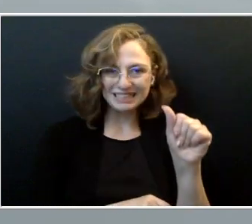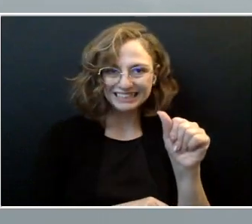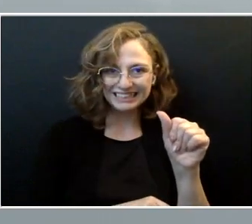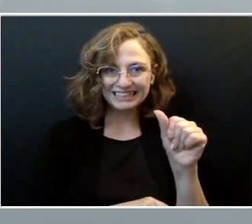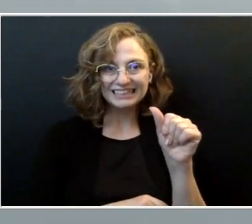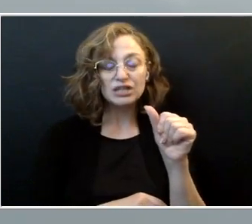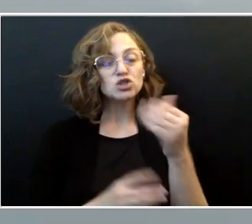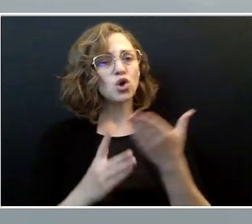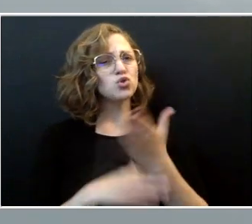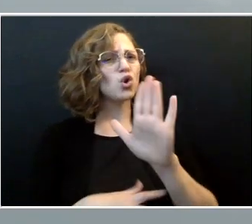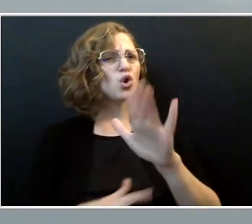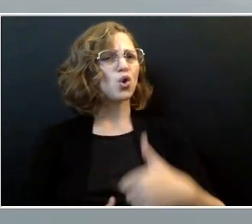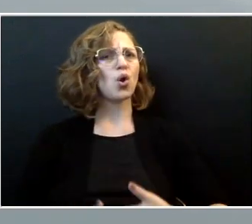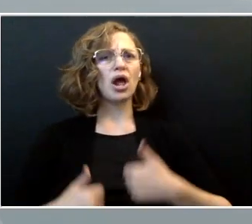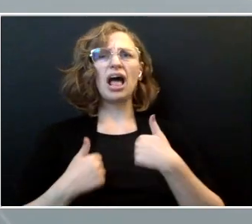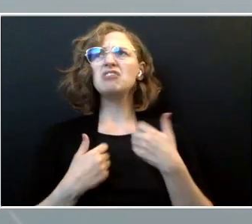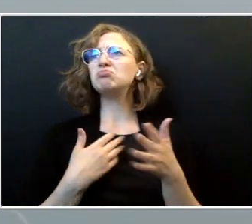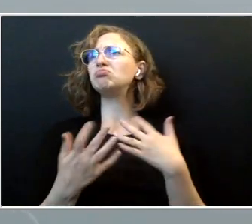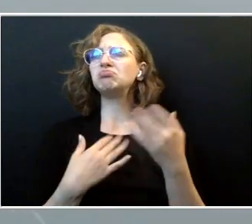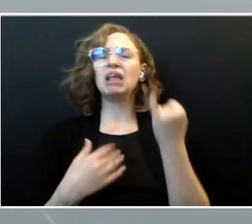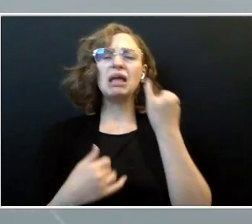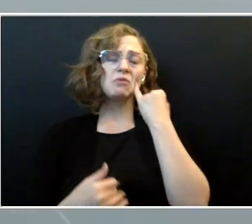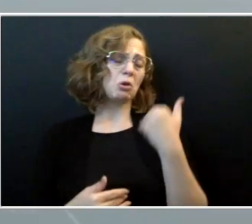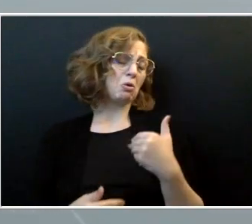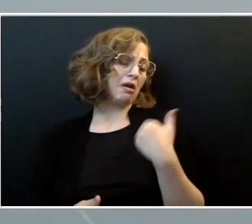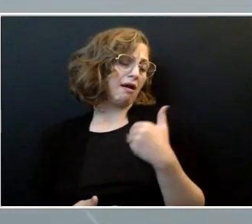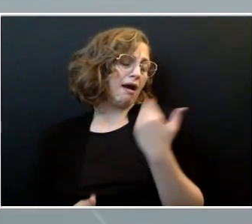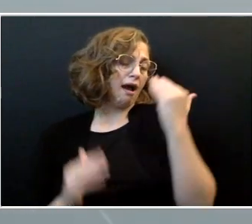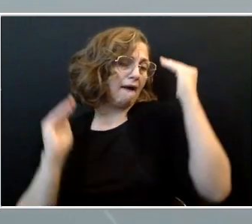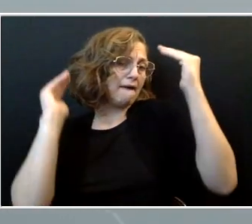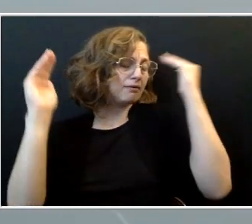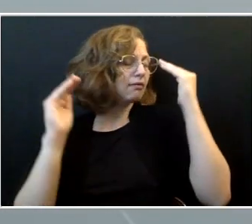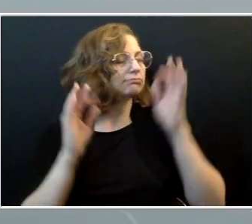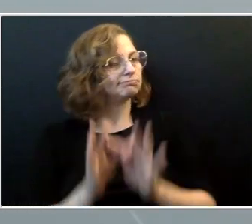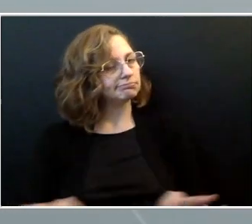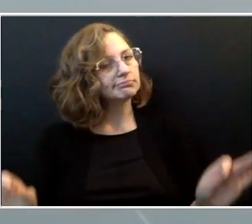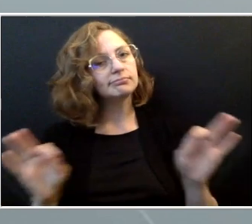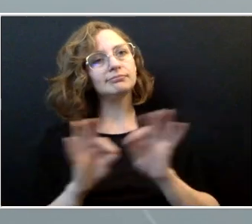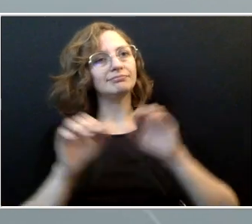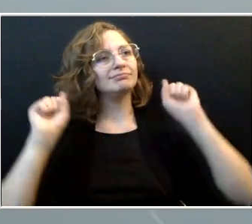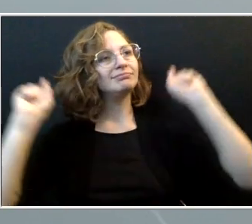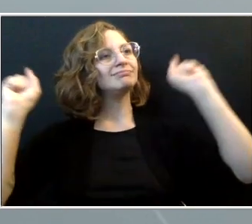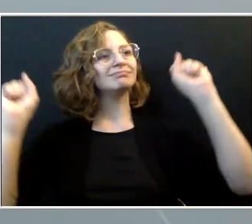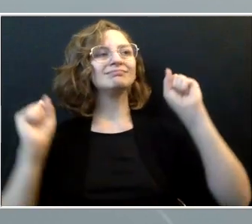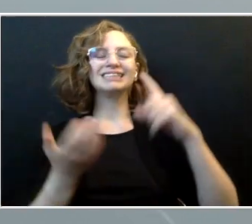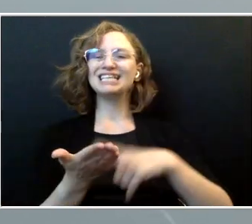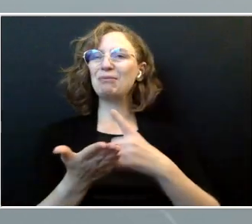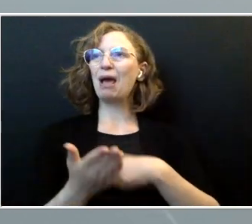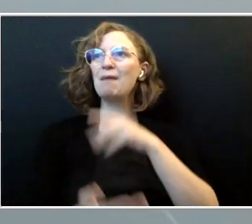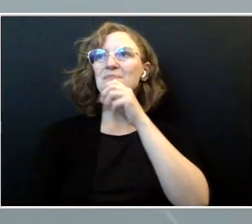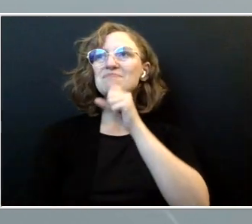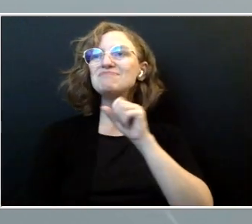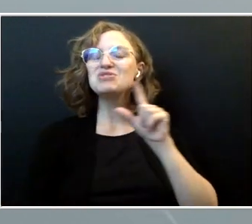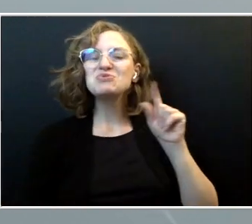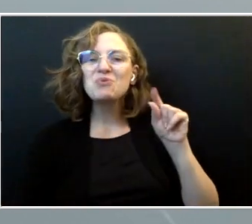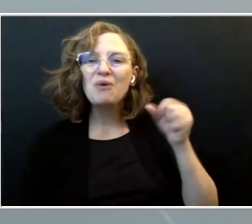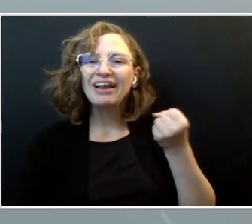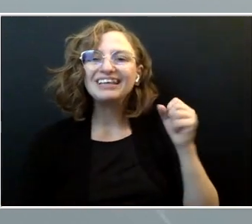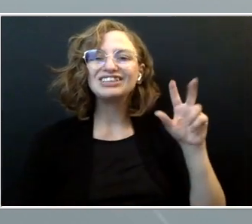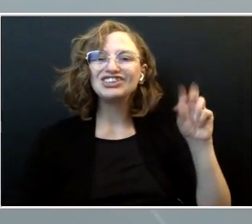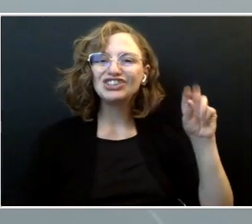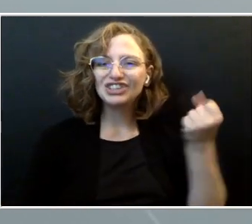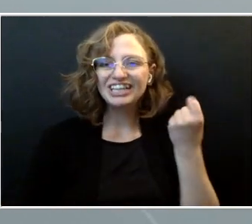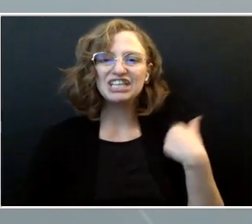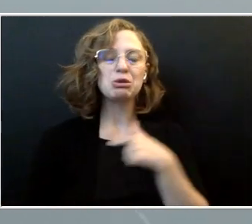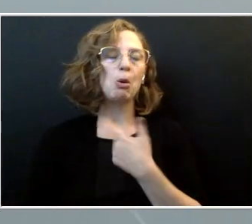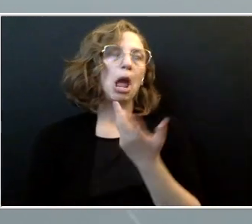as a young adult, it's critically important. So I think sometimes we lose sight as kids in our 20s and our 30s, we lose sight of that important behavior. But really,